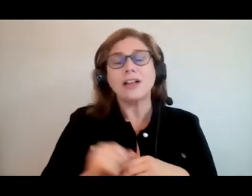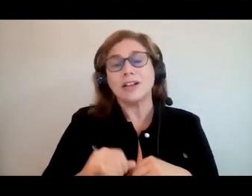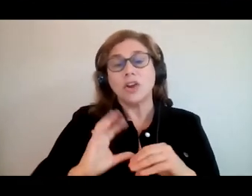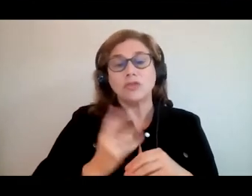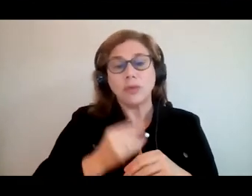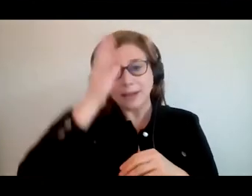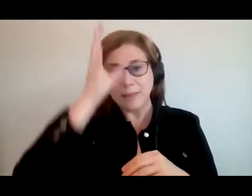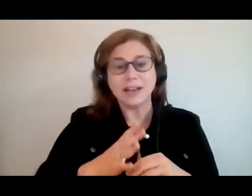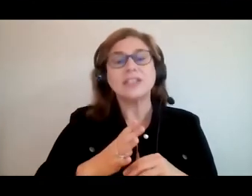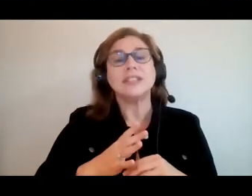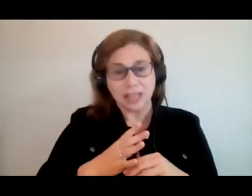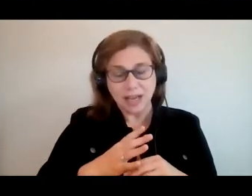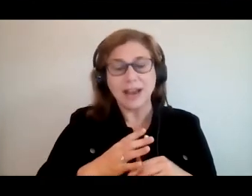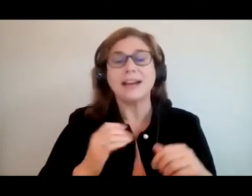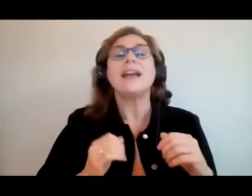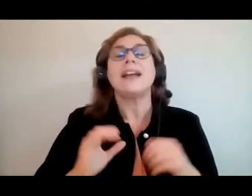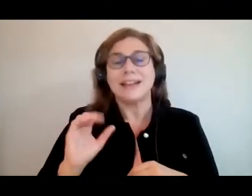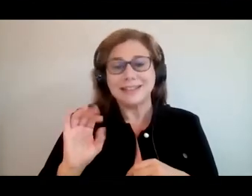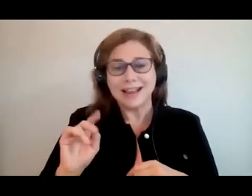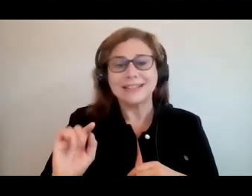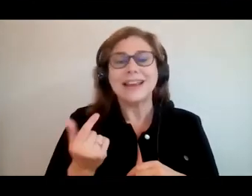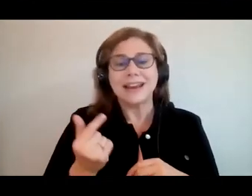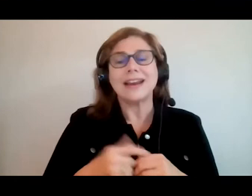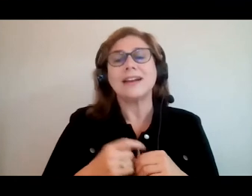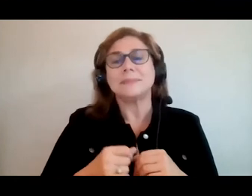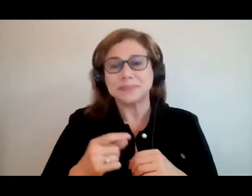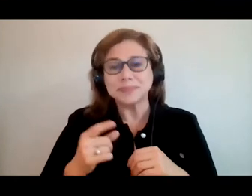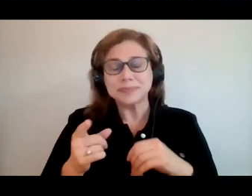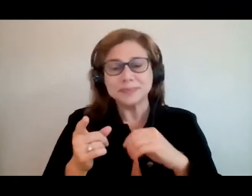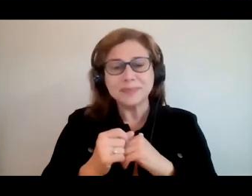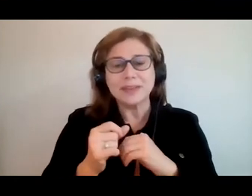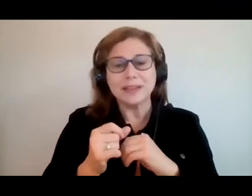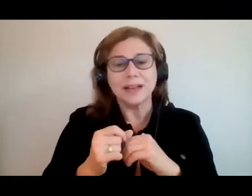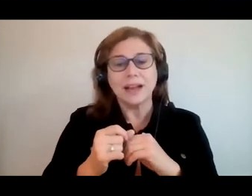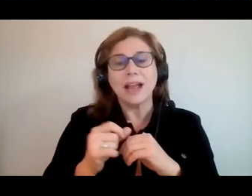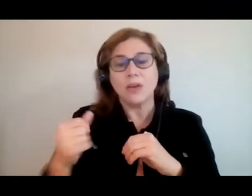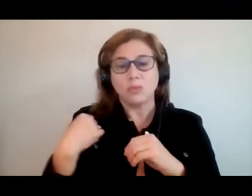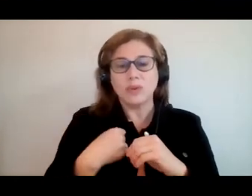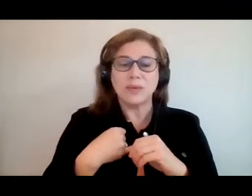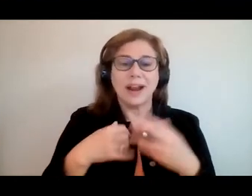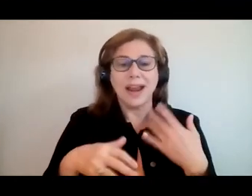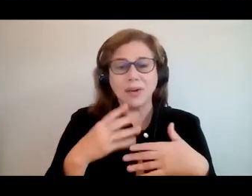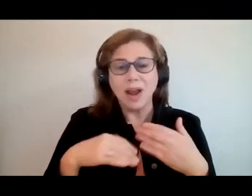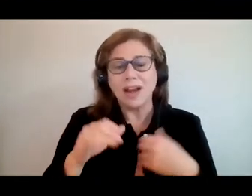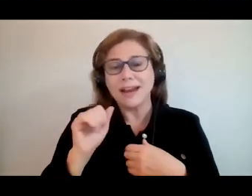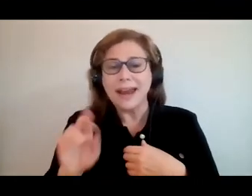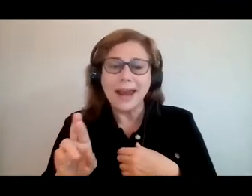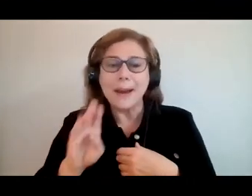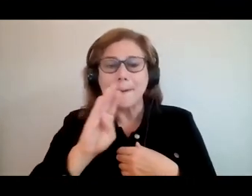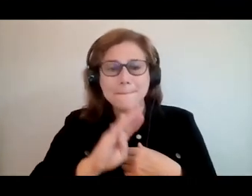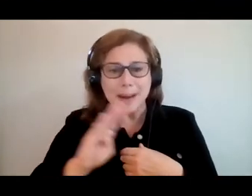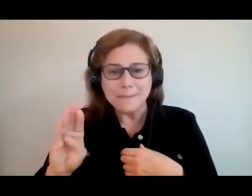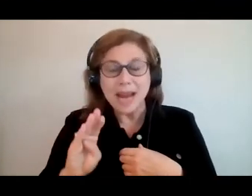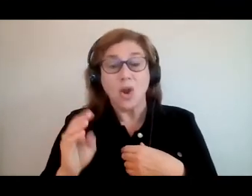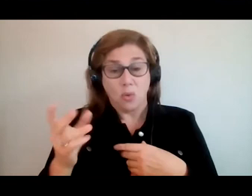to participate. And so Ash and I hung out at an Airbnb in Brooklyn now many summers ago and looked at these incredible self-tapes.